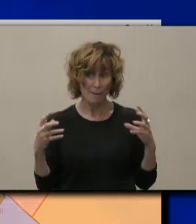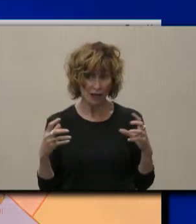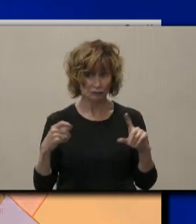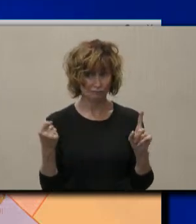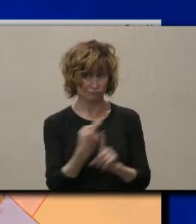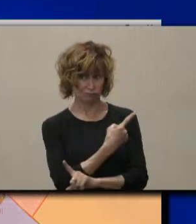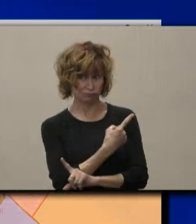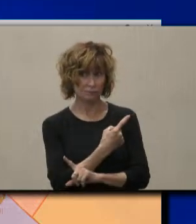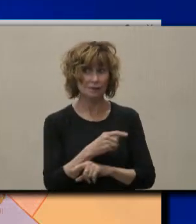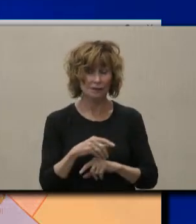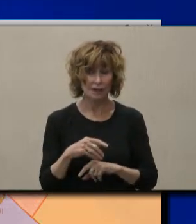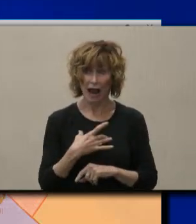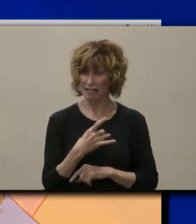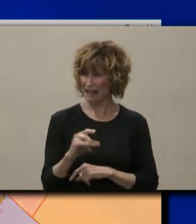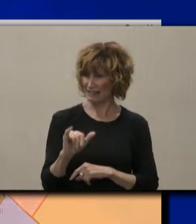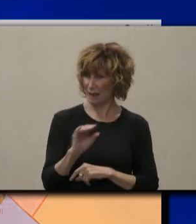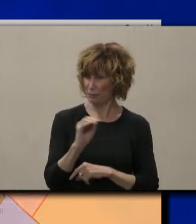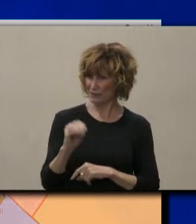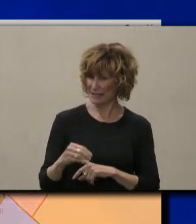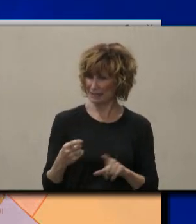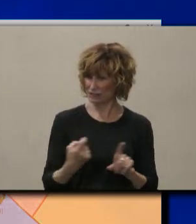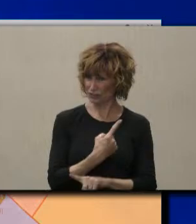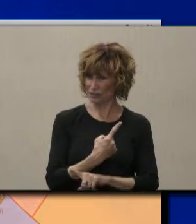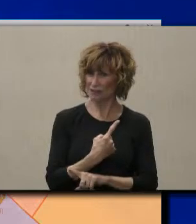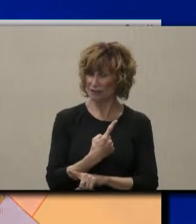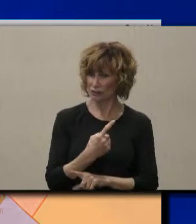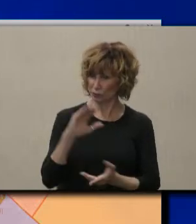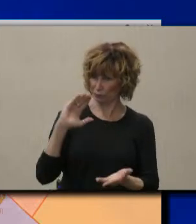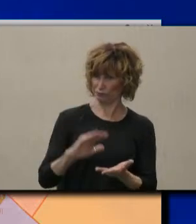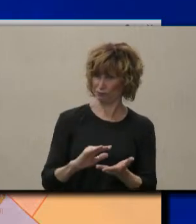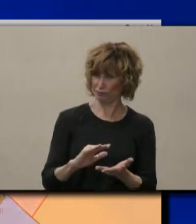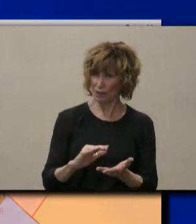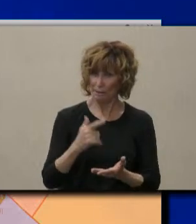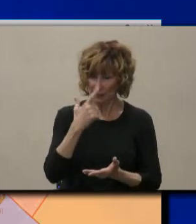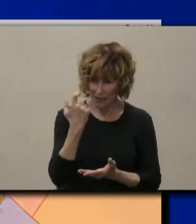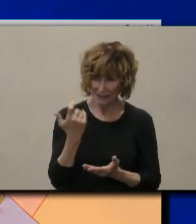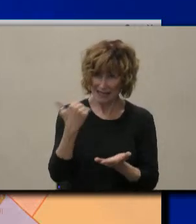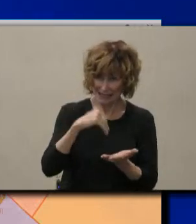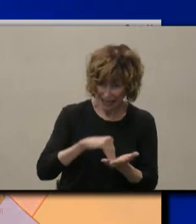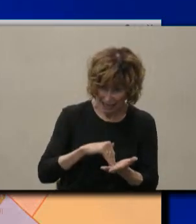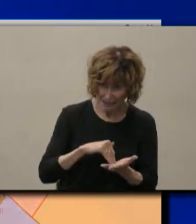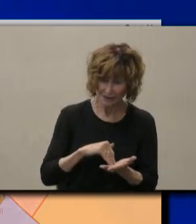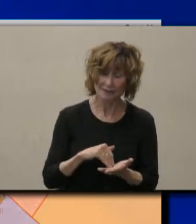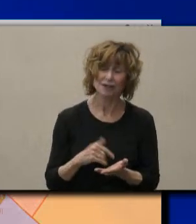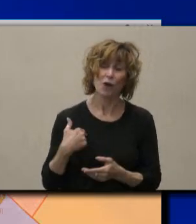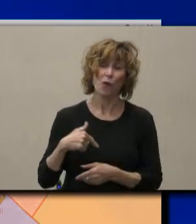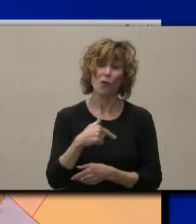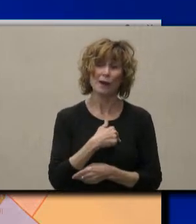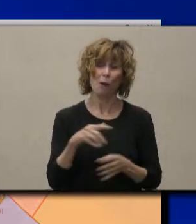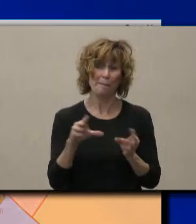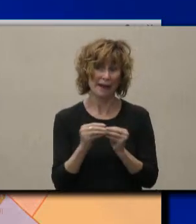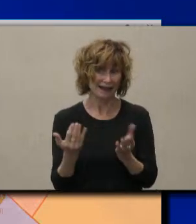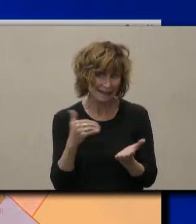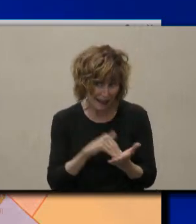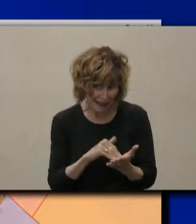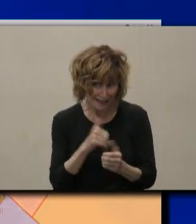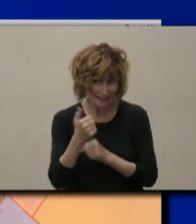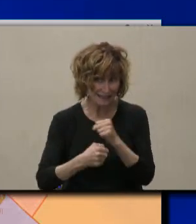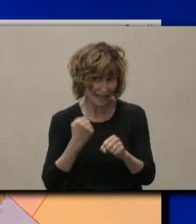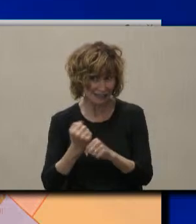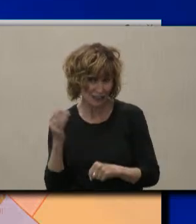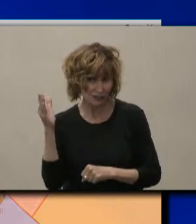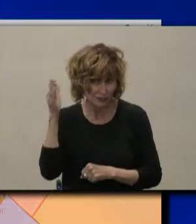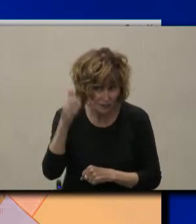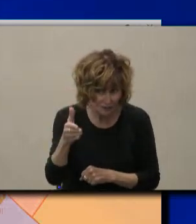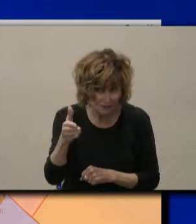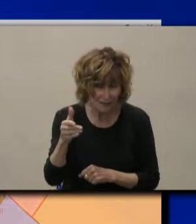just personally liked because it limits the need for us to come back 10 years down the road to adjust it. But I